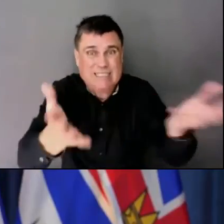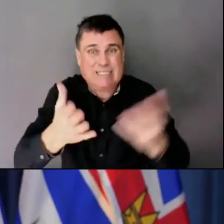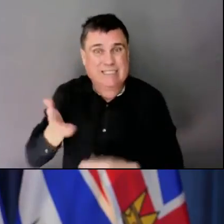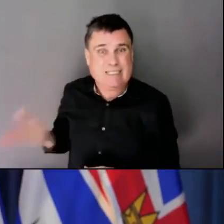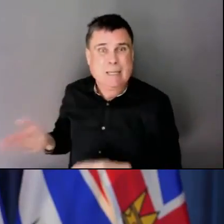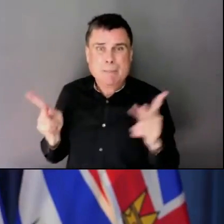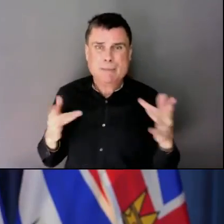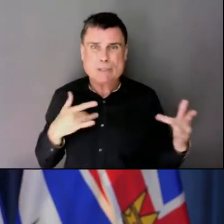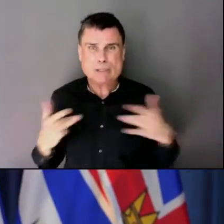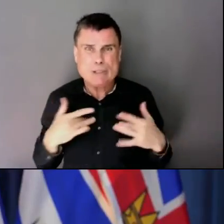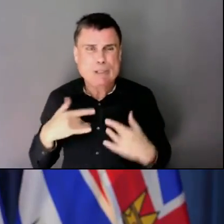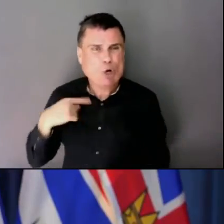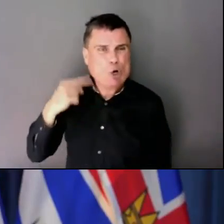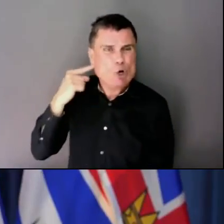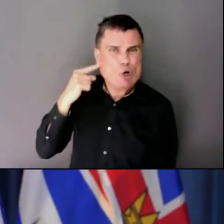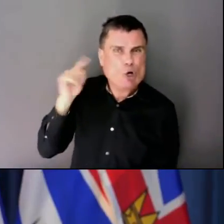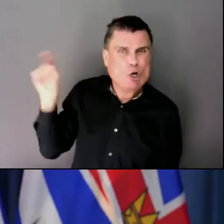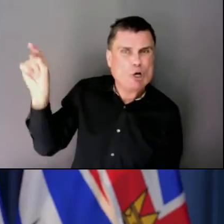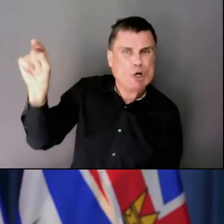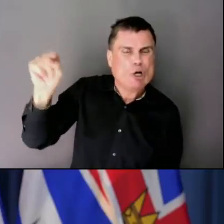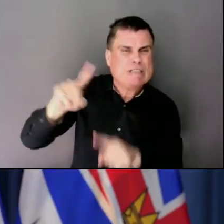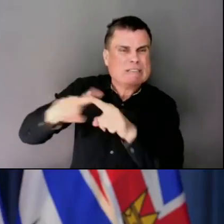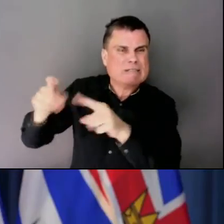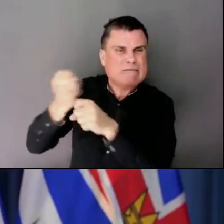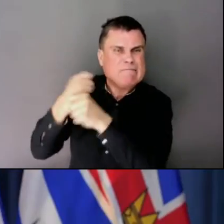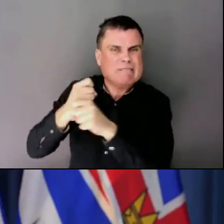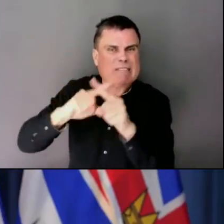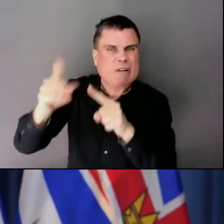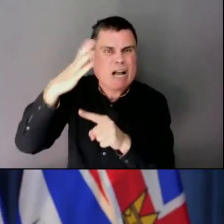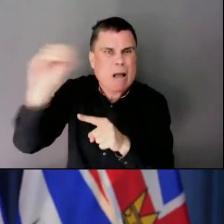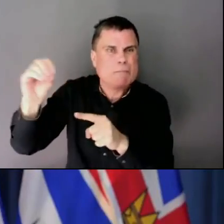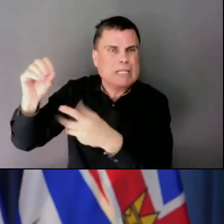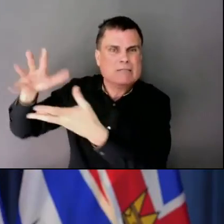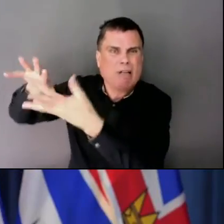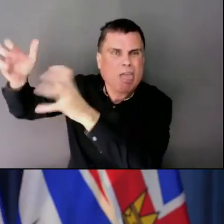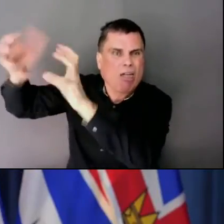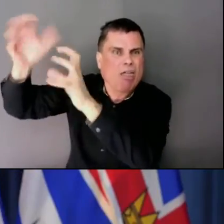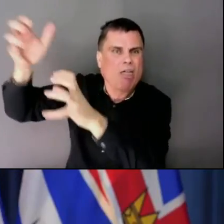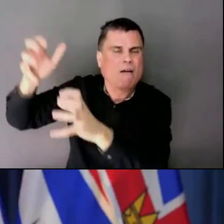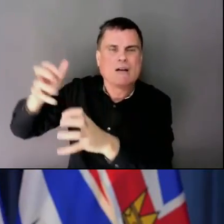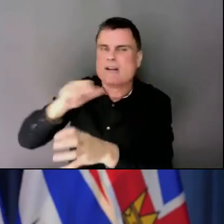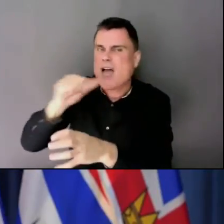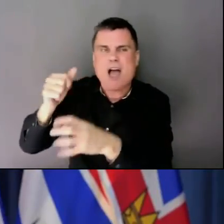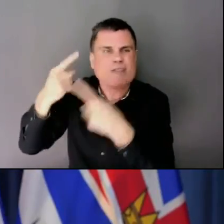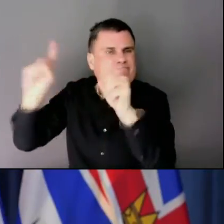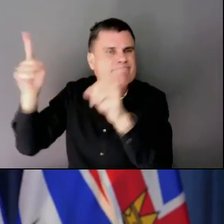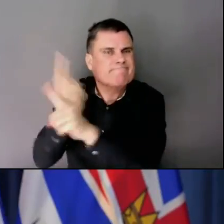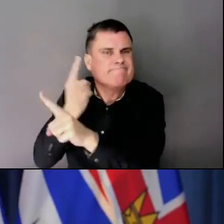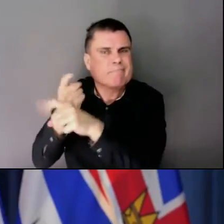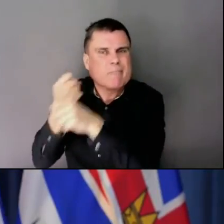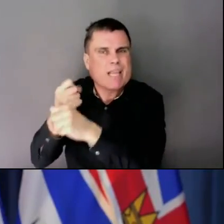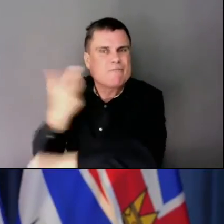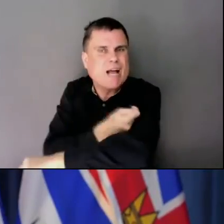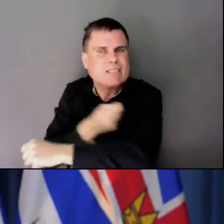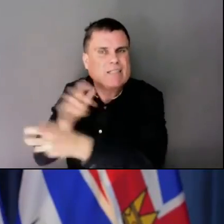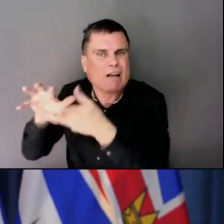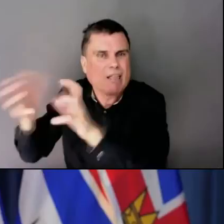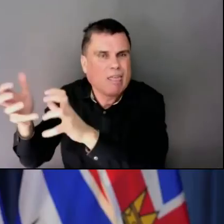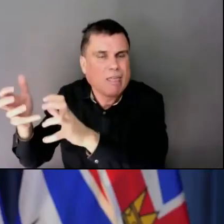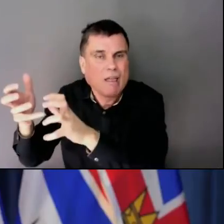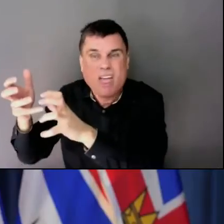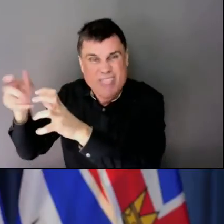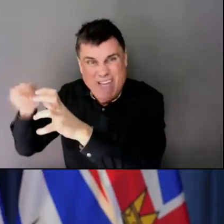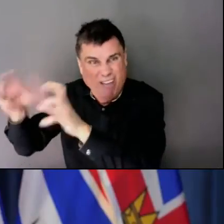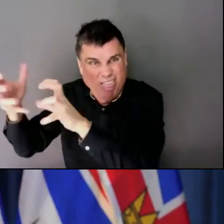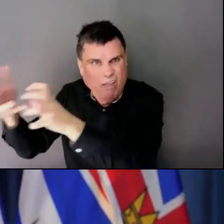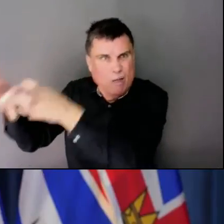disruptions in the supply coming to Canada and to other jurisdictions, to be patient, to be calm, and to focus on